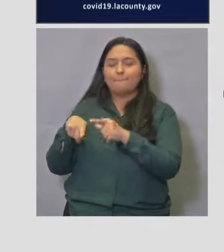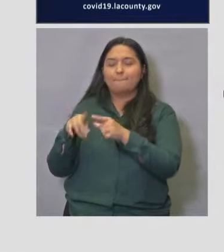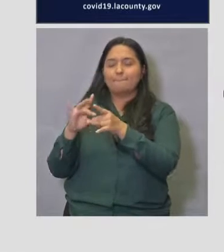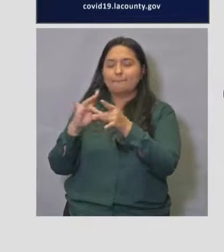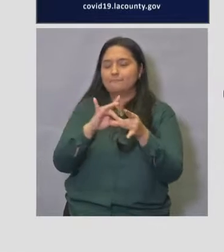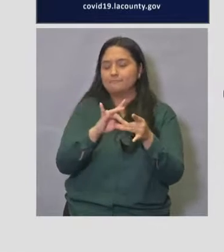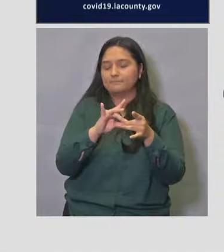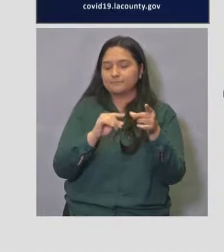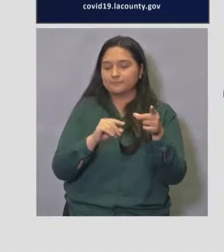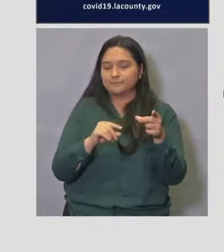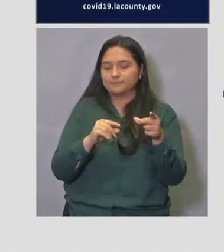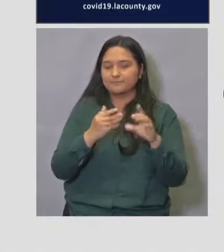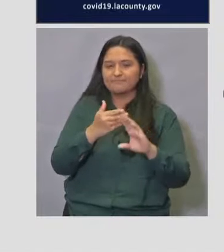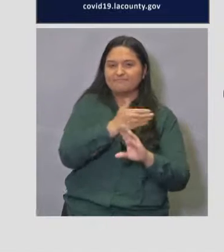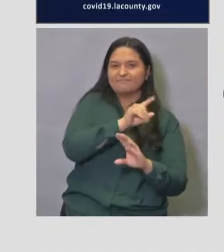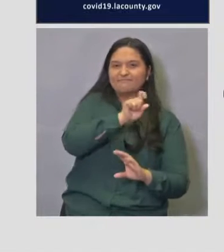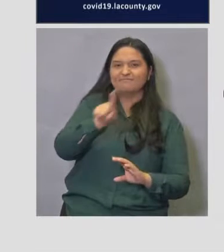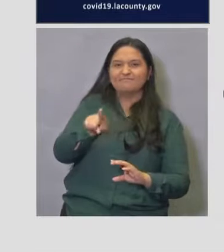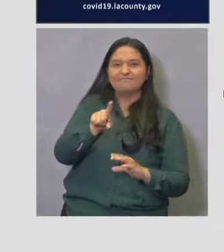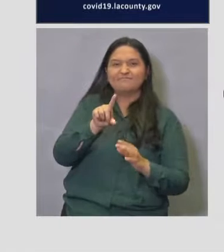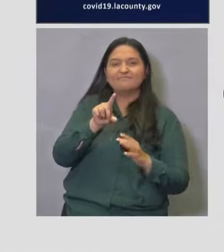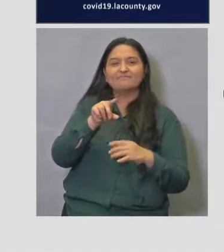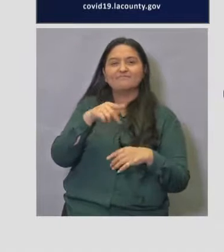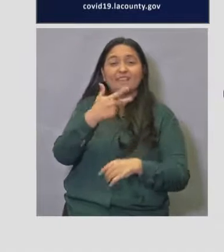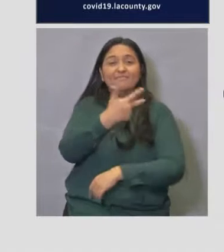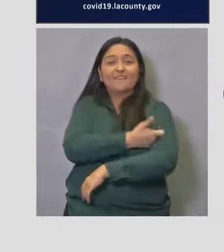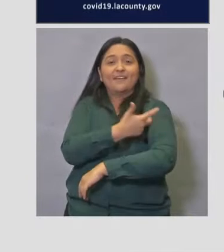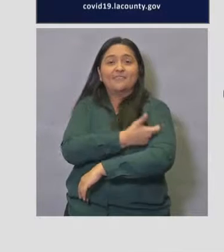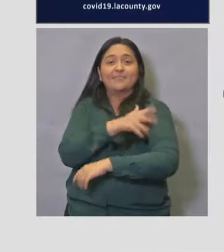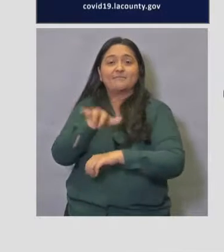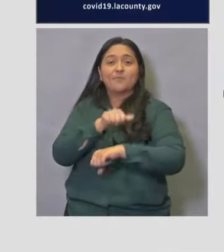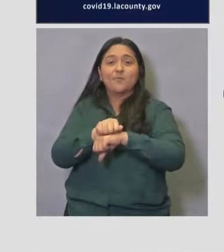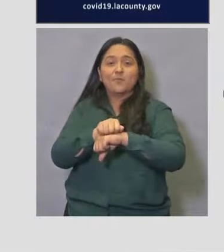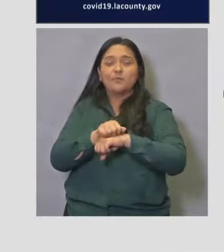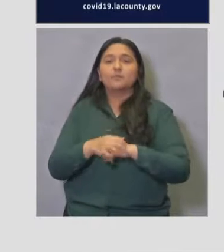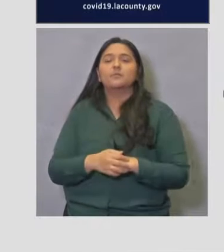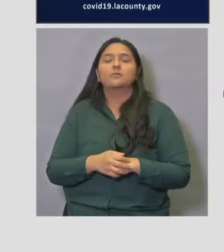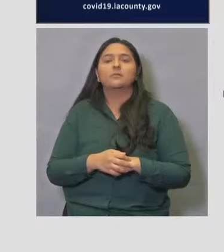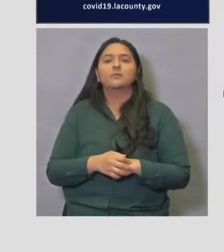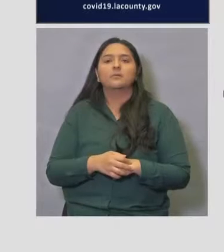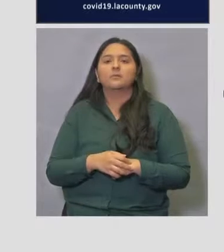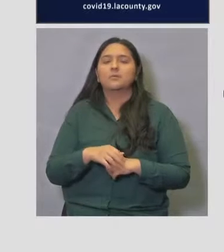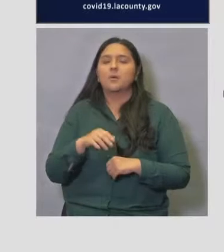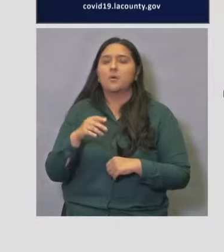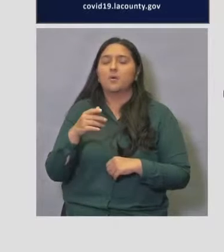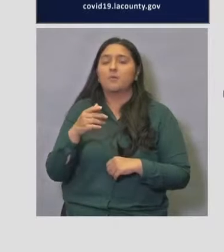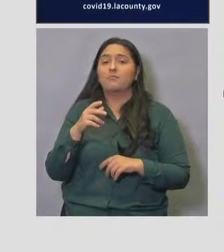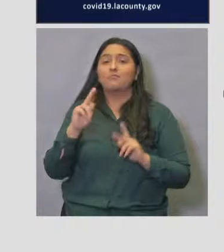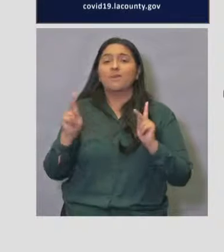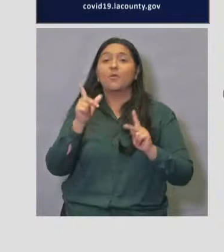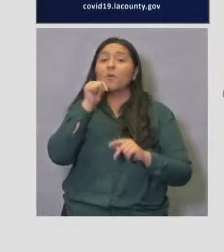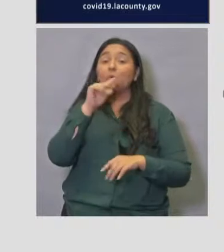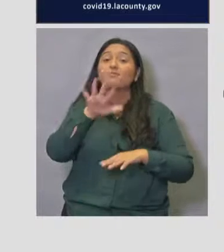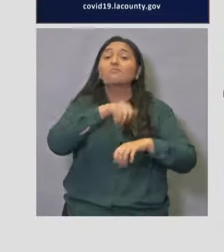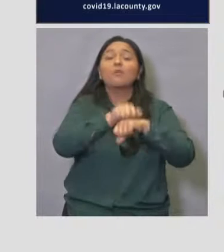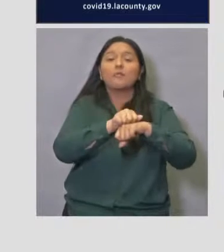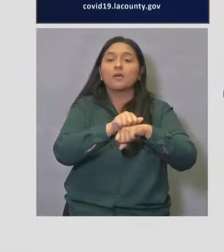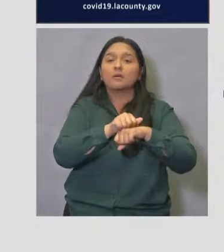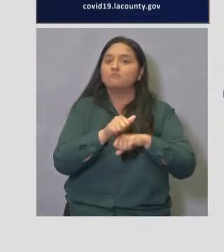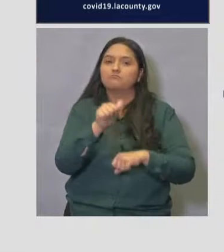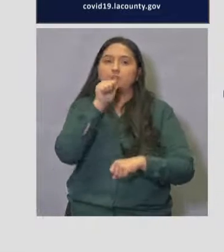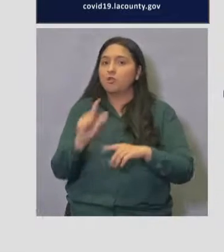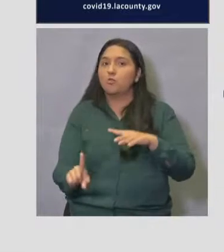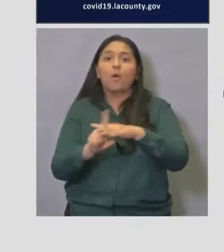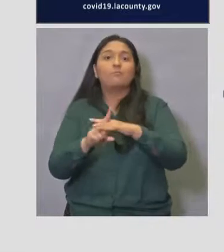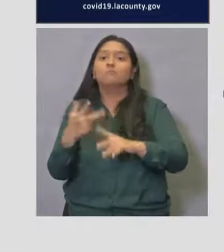about vaccine appointments. What kind of no-show rate are we seeing? And reason I